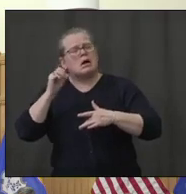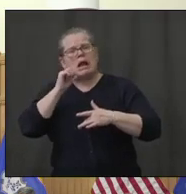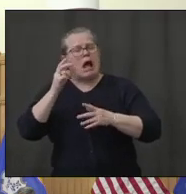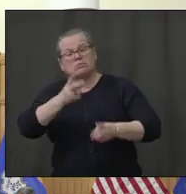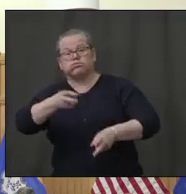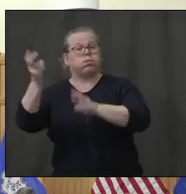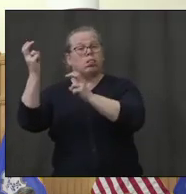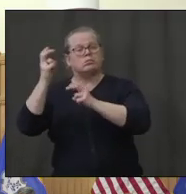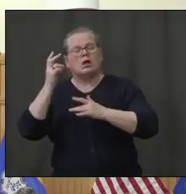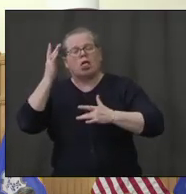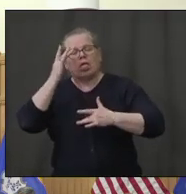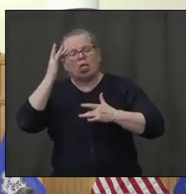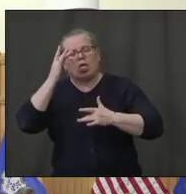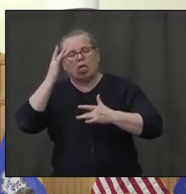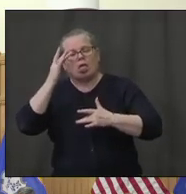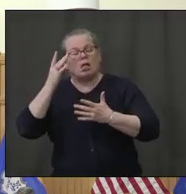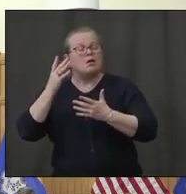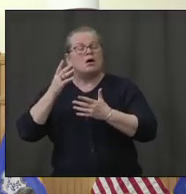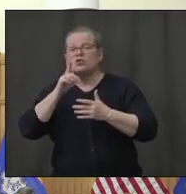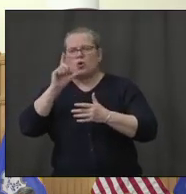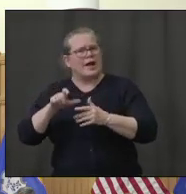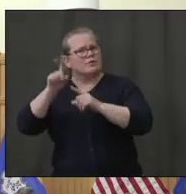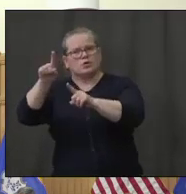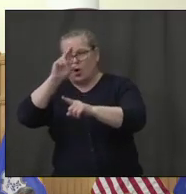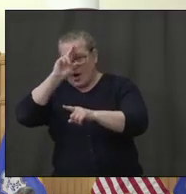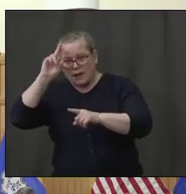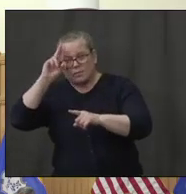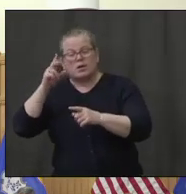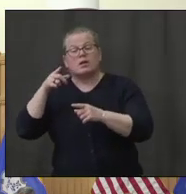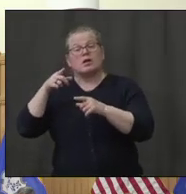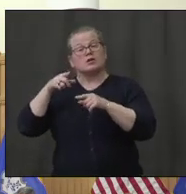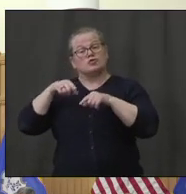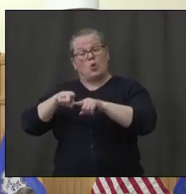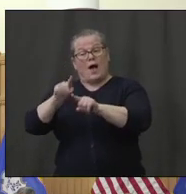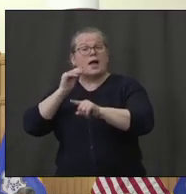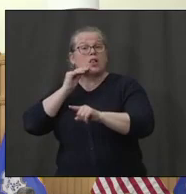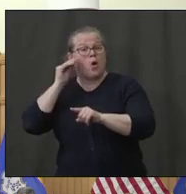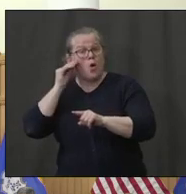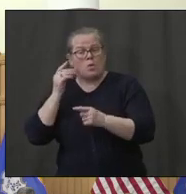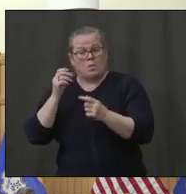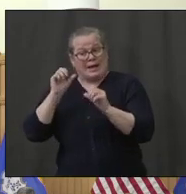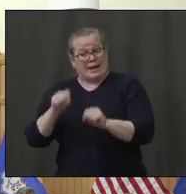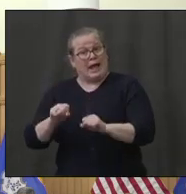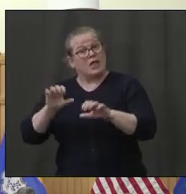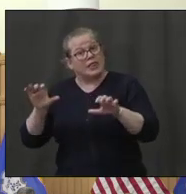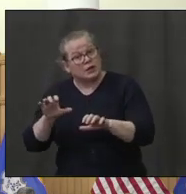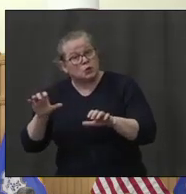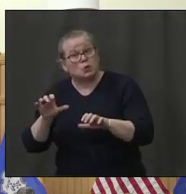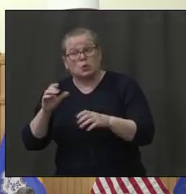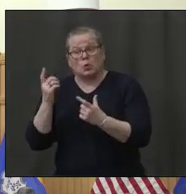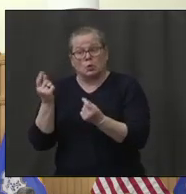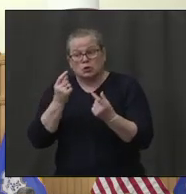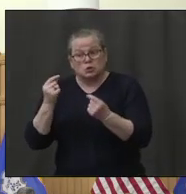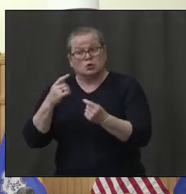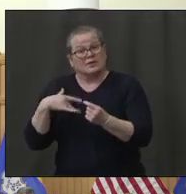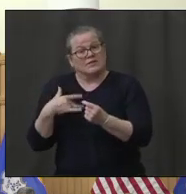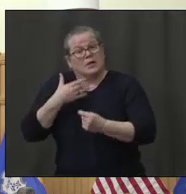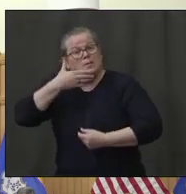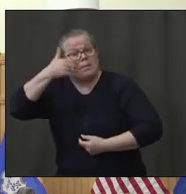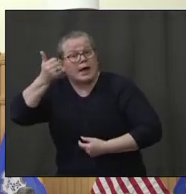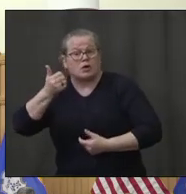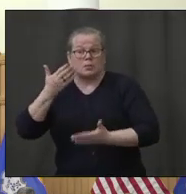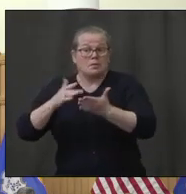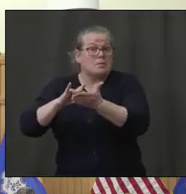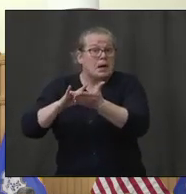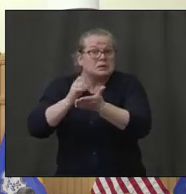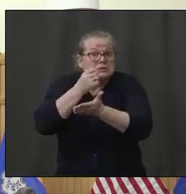to them while they recuperate at home of what they can be doing to get better? Is there a diet they should follow, supplements or over-the-counter medicines that